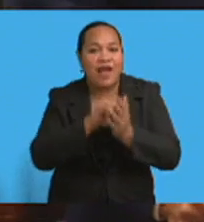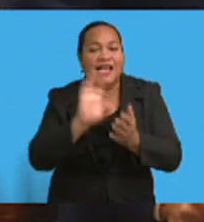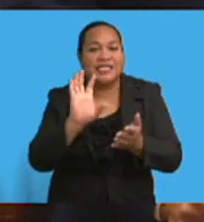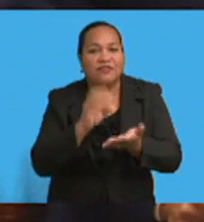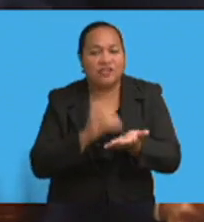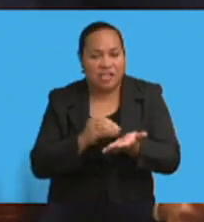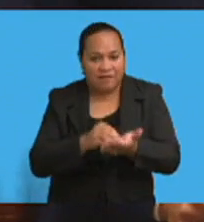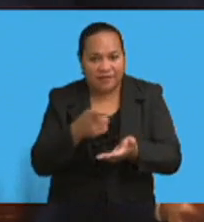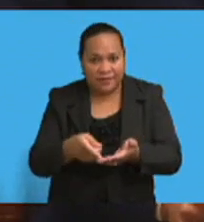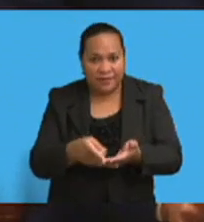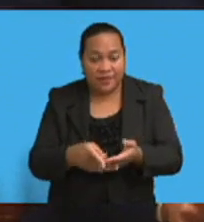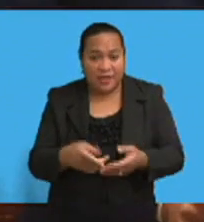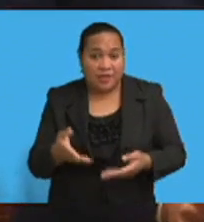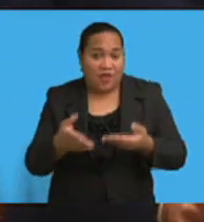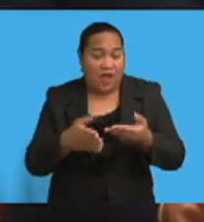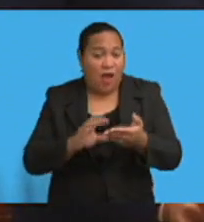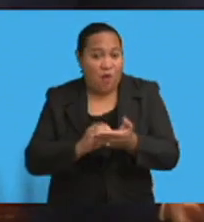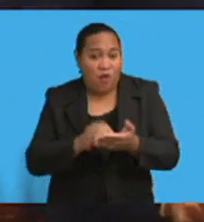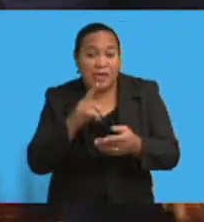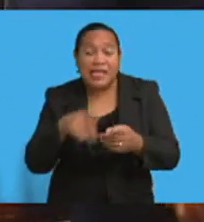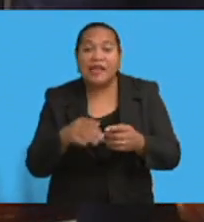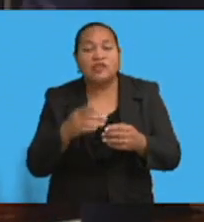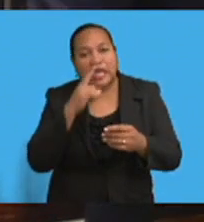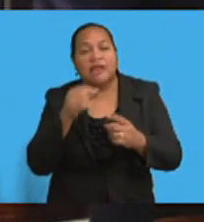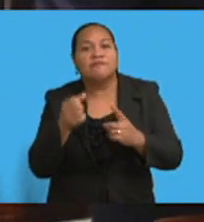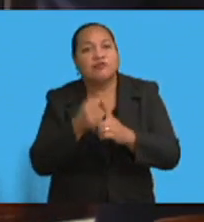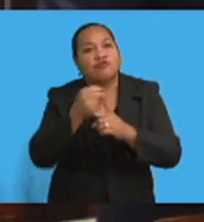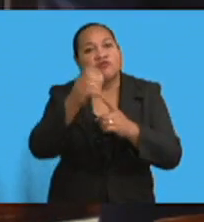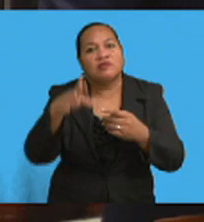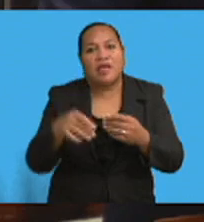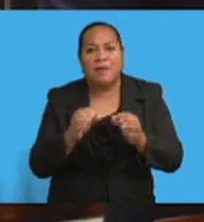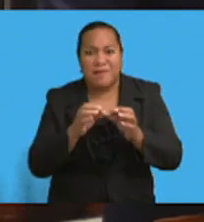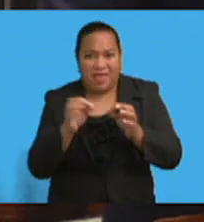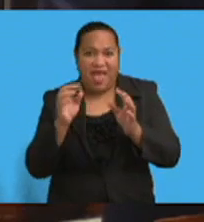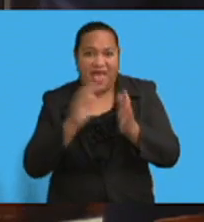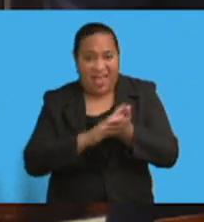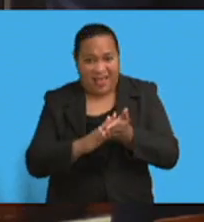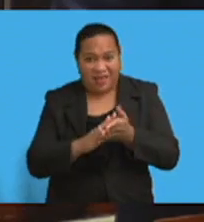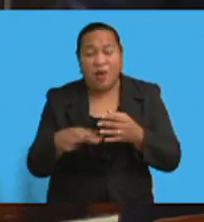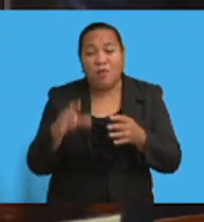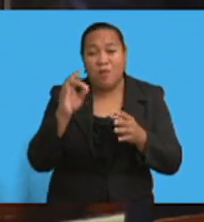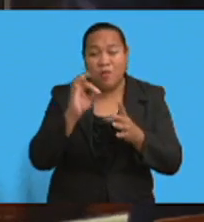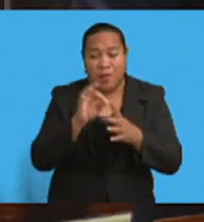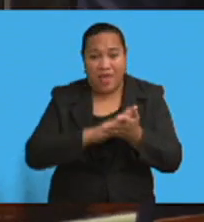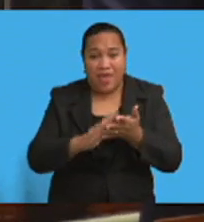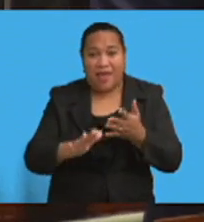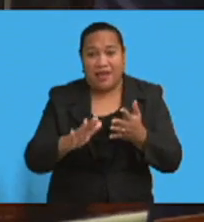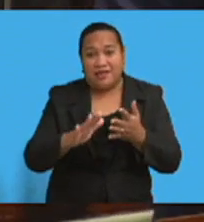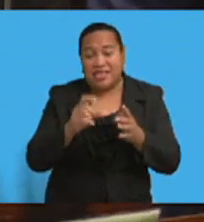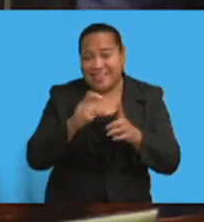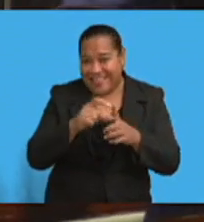will be awarded for civil servants to pursue a PhD program. Madam Speaker, it's very rare to find a Fijian civil servant with a